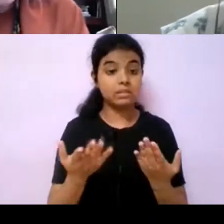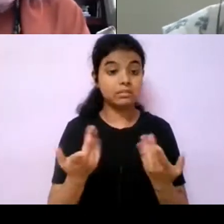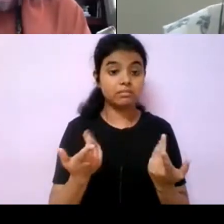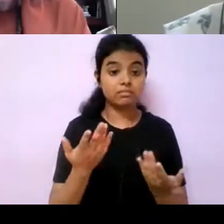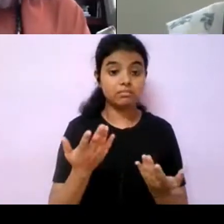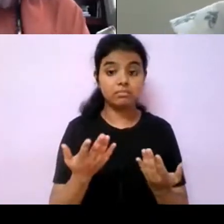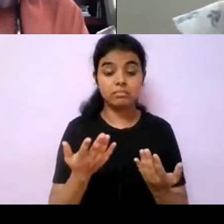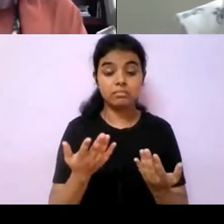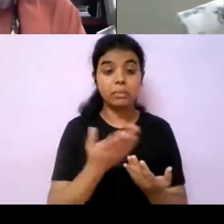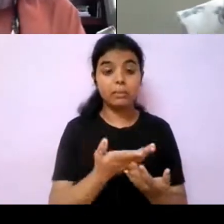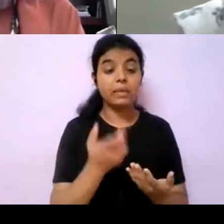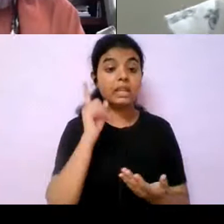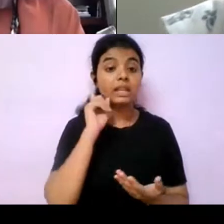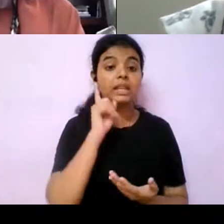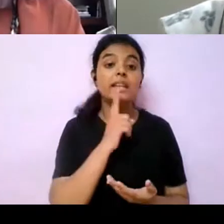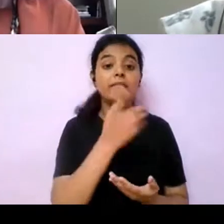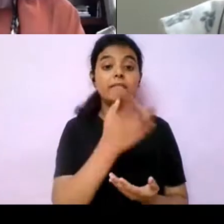young.